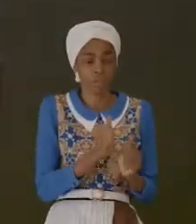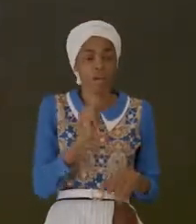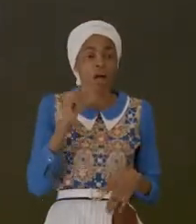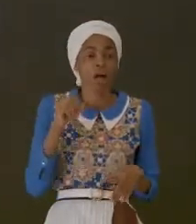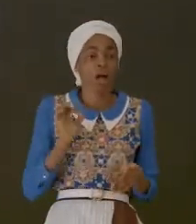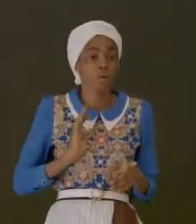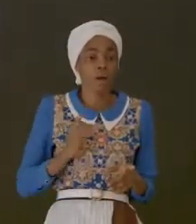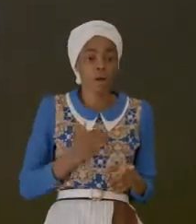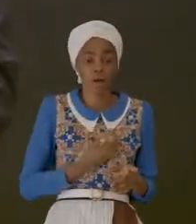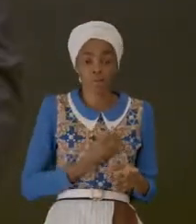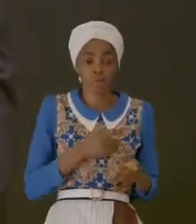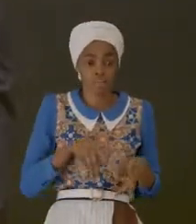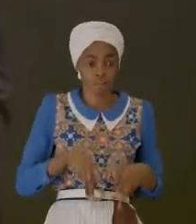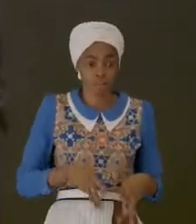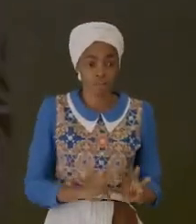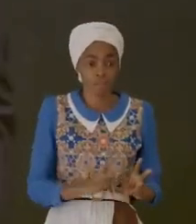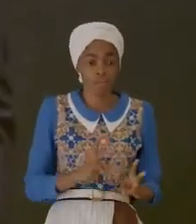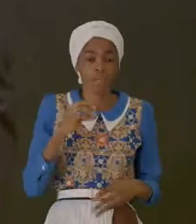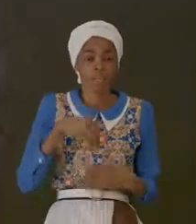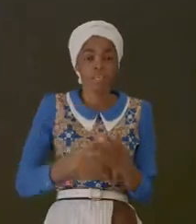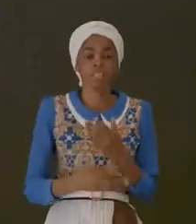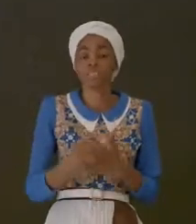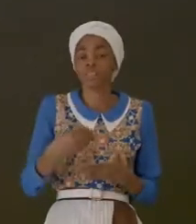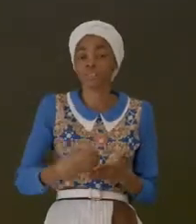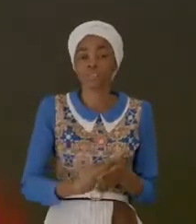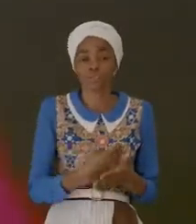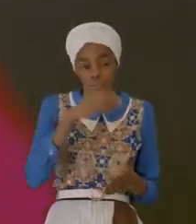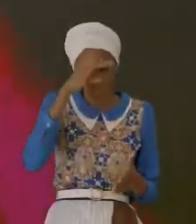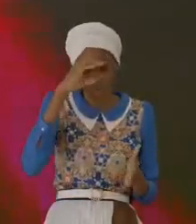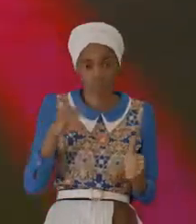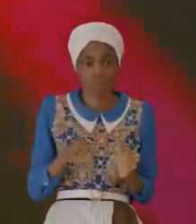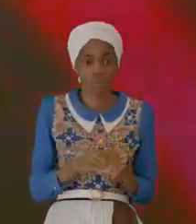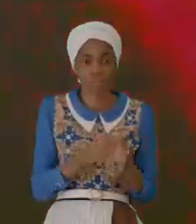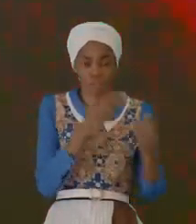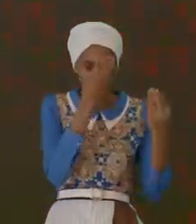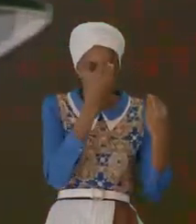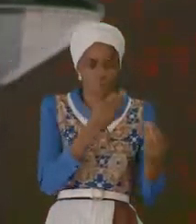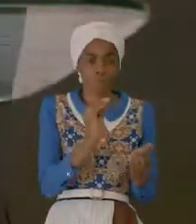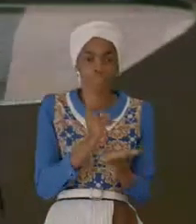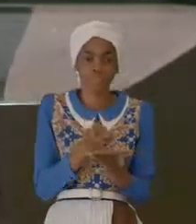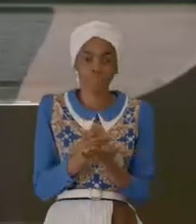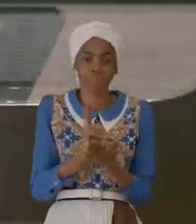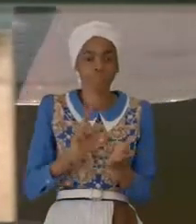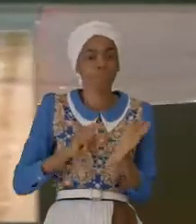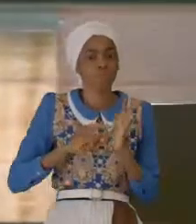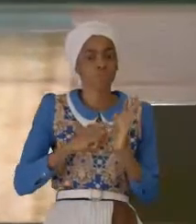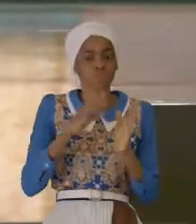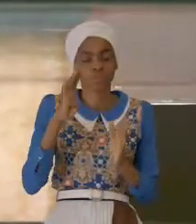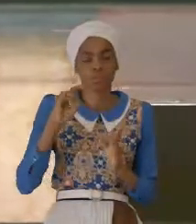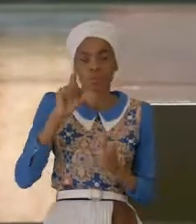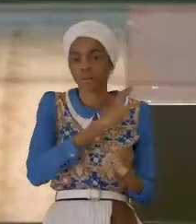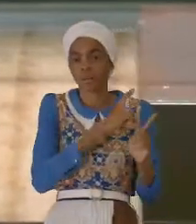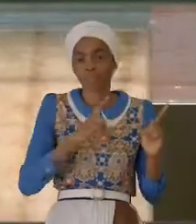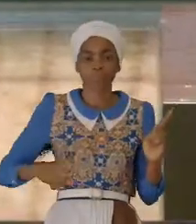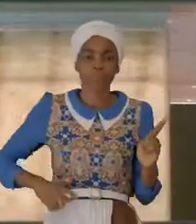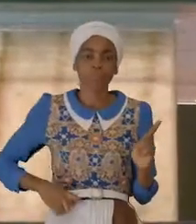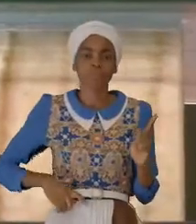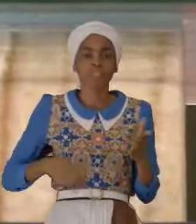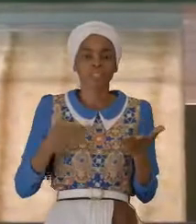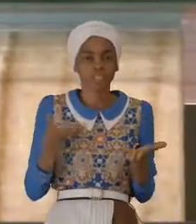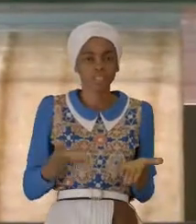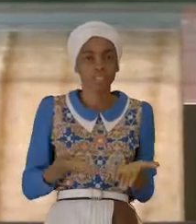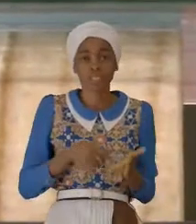New Covenant obeying the truth revealed by the Lord that that's the summary of what the Lord